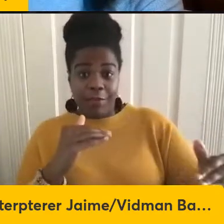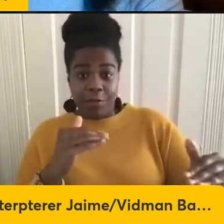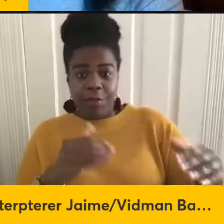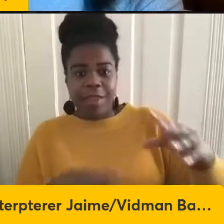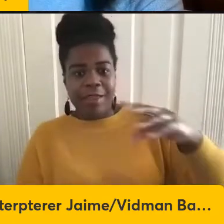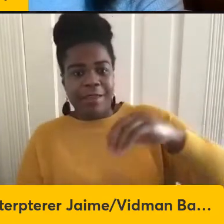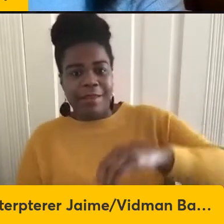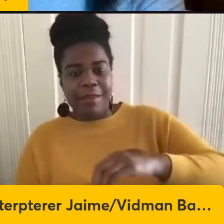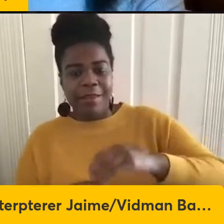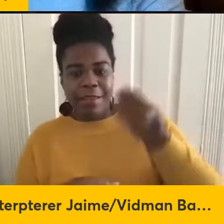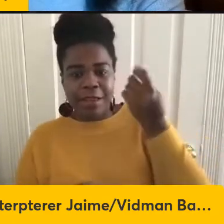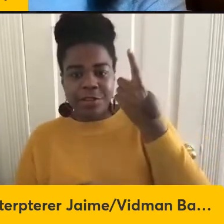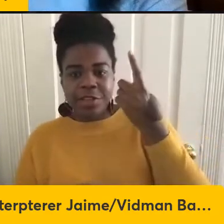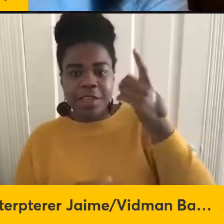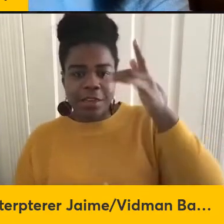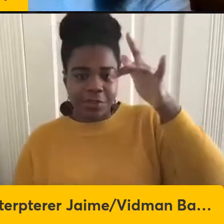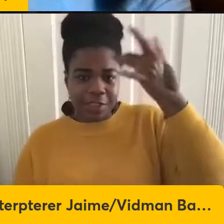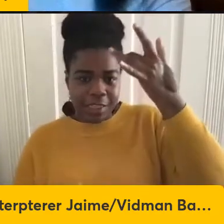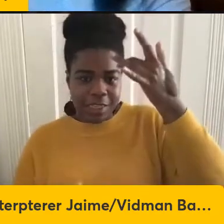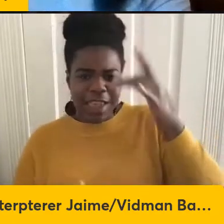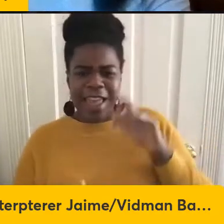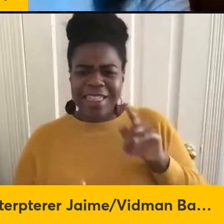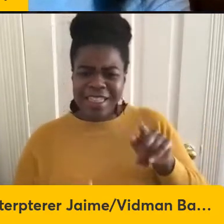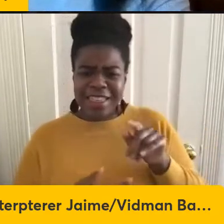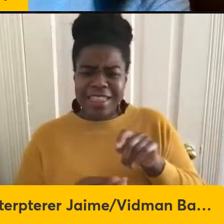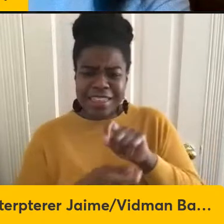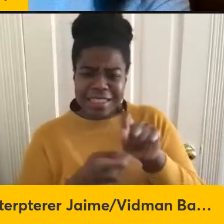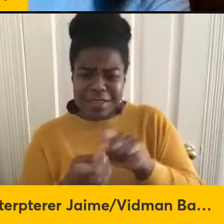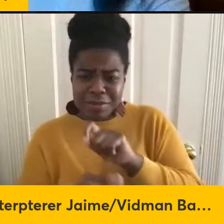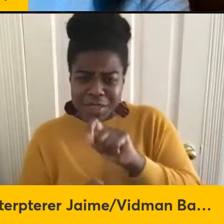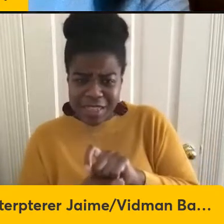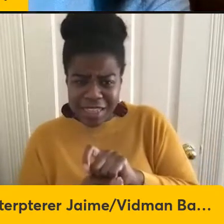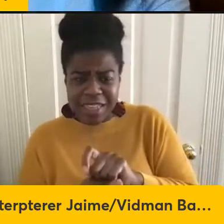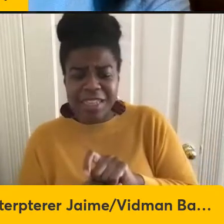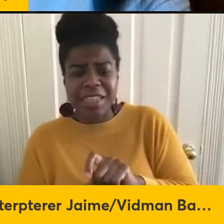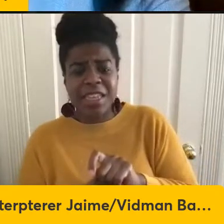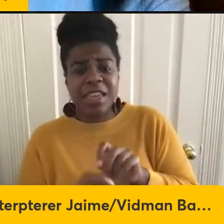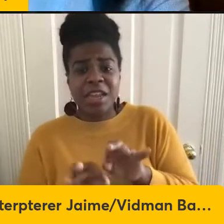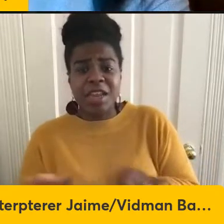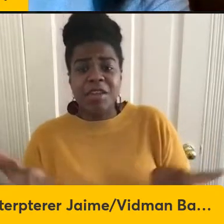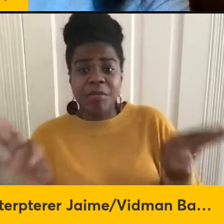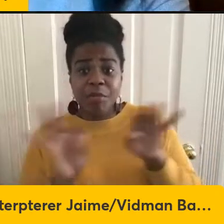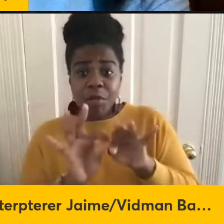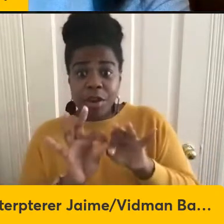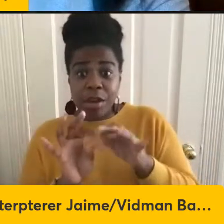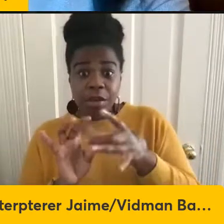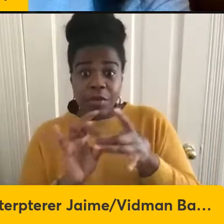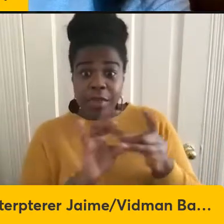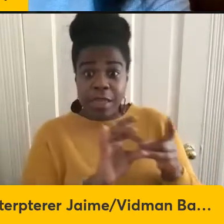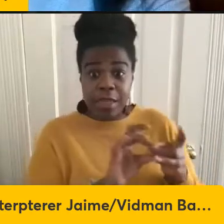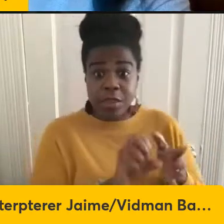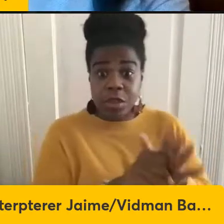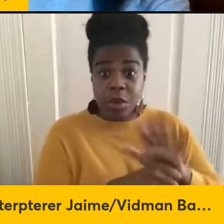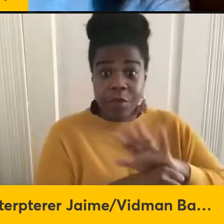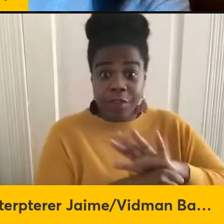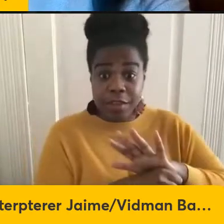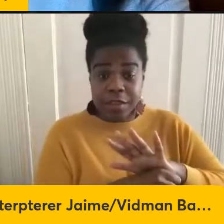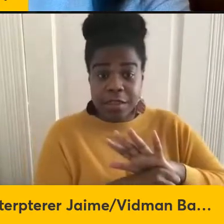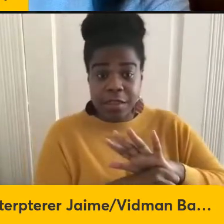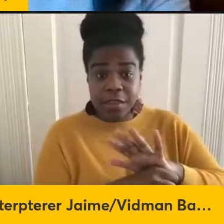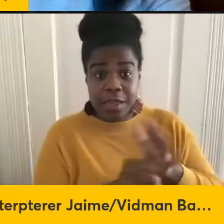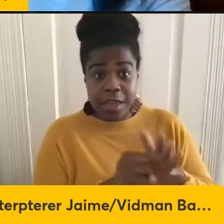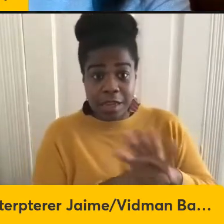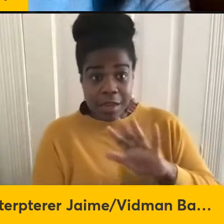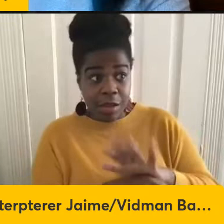of the disease. I think this is particularly salient when it comes to COVID. COVID has only been